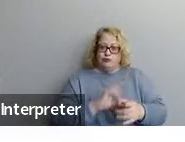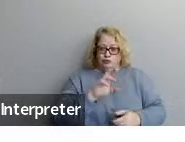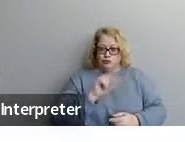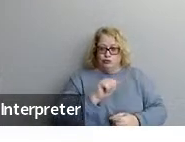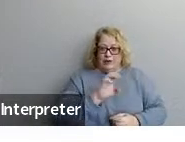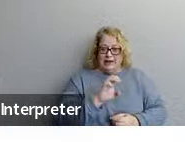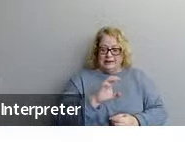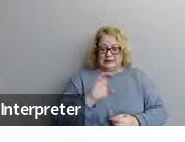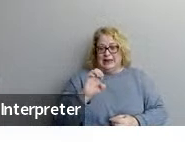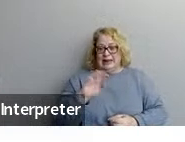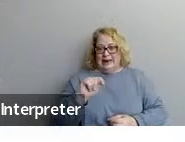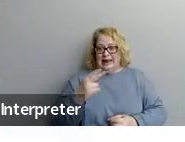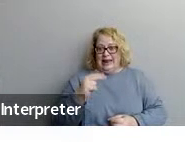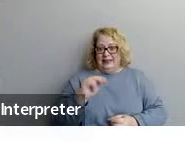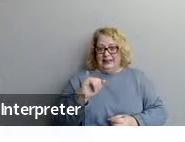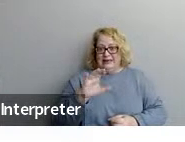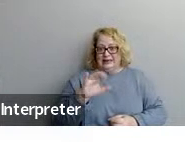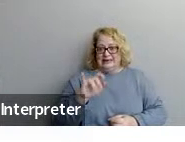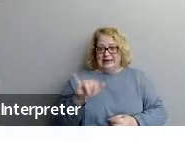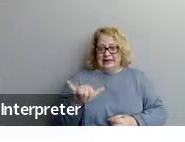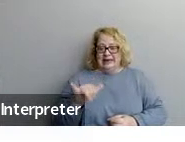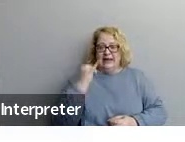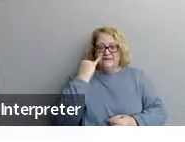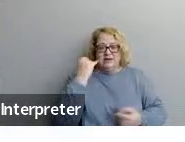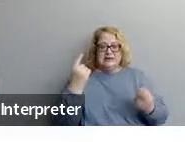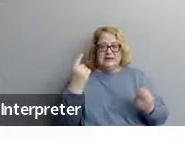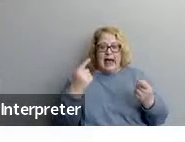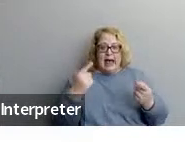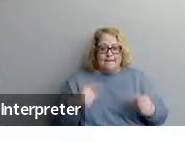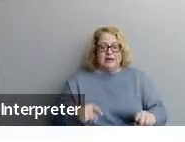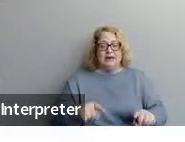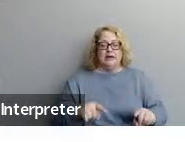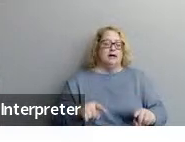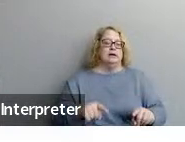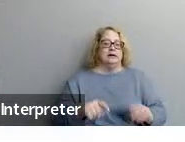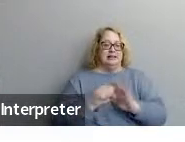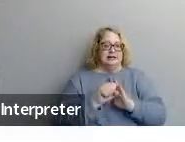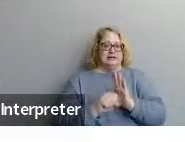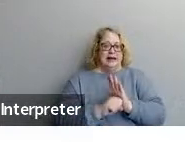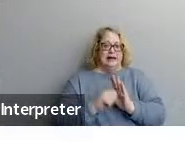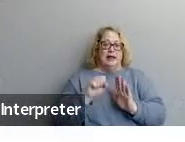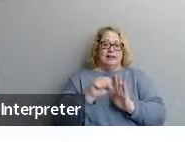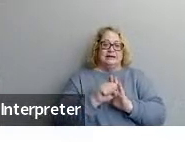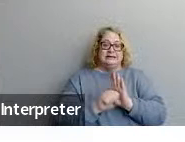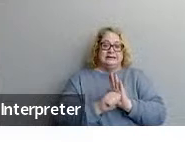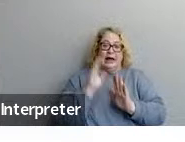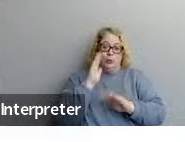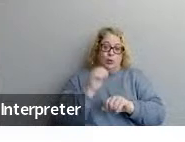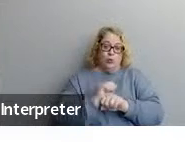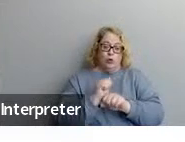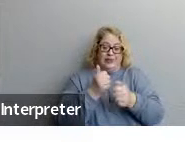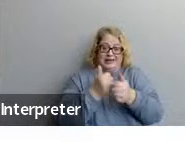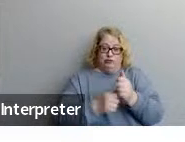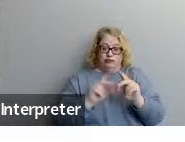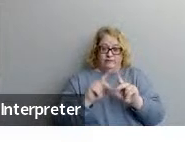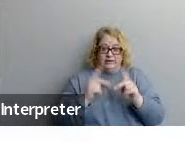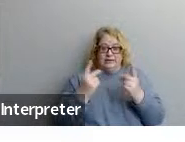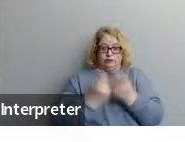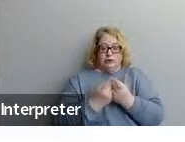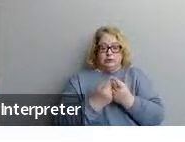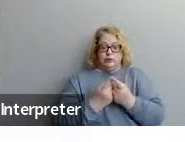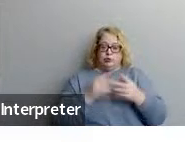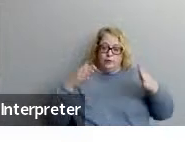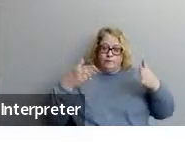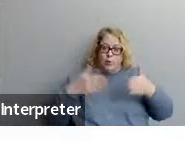and ethnicity, and if it is occurring in the state, the state will work with each of those districts again